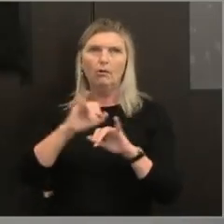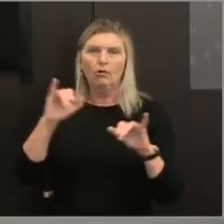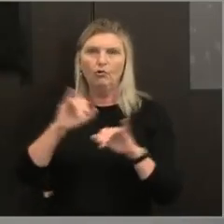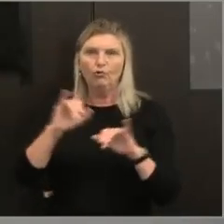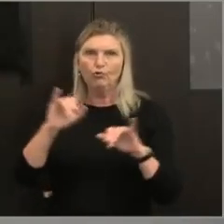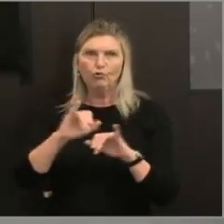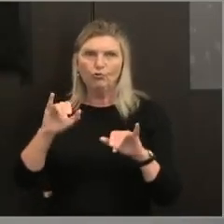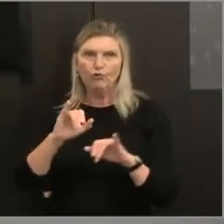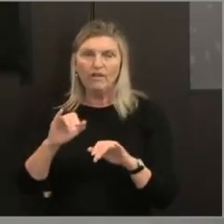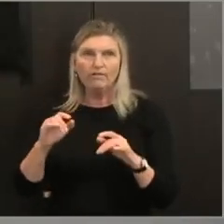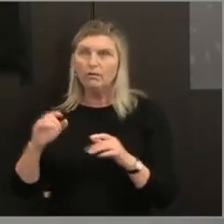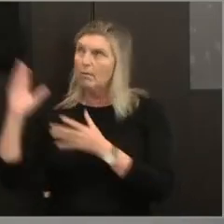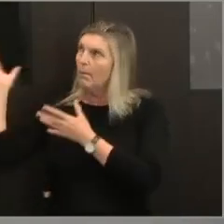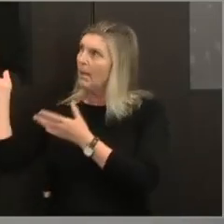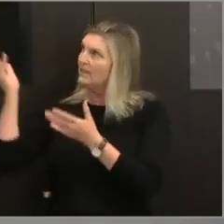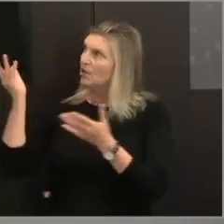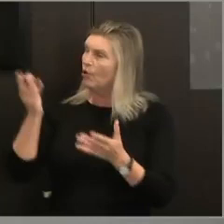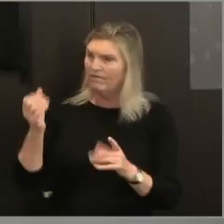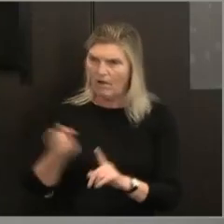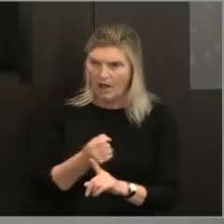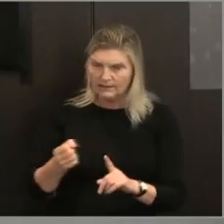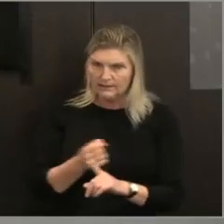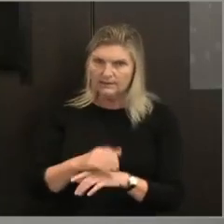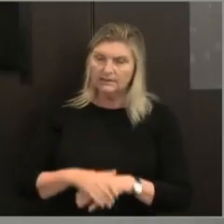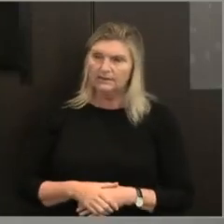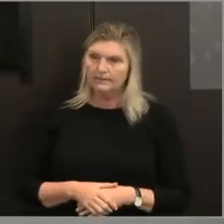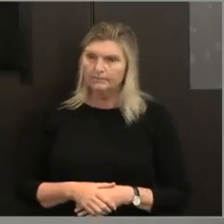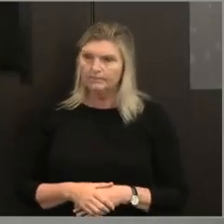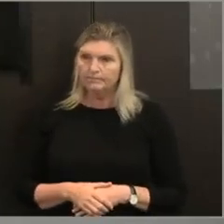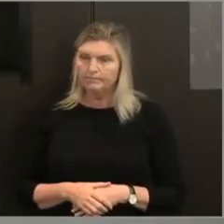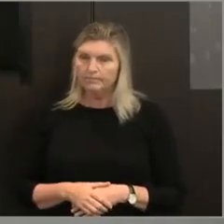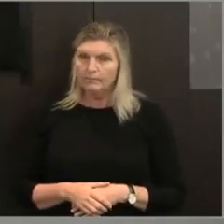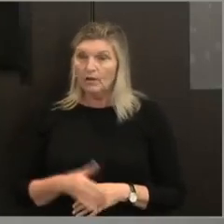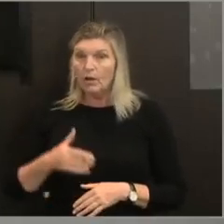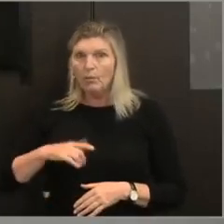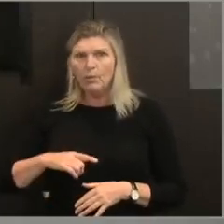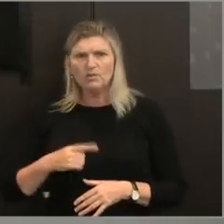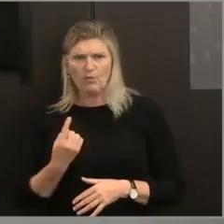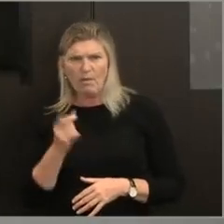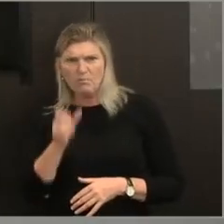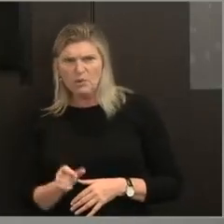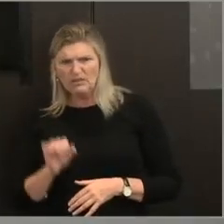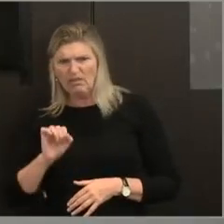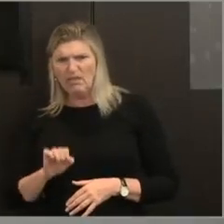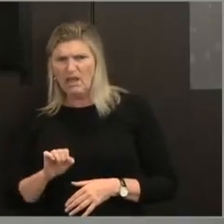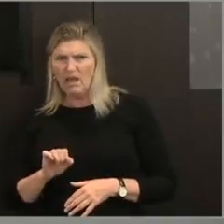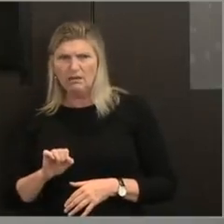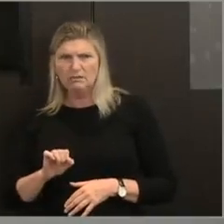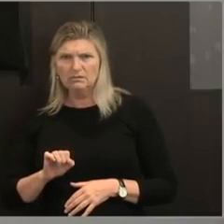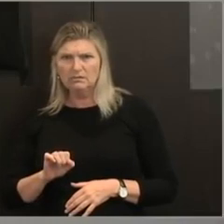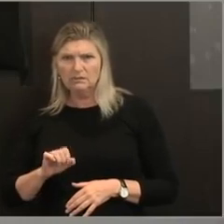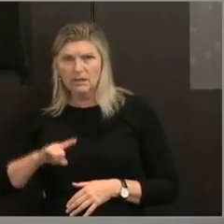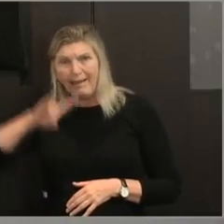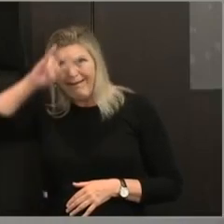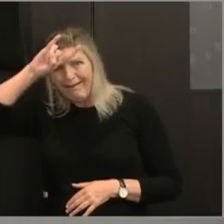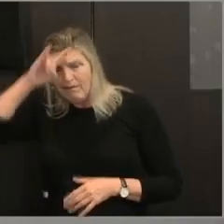that inherent violence. It was not due just to some individual perversity, but was an